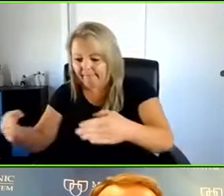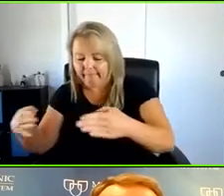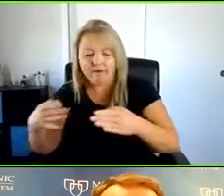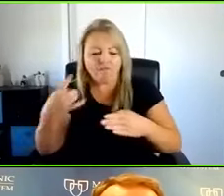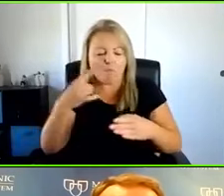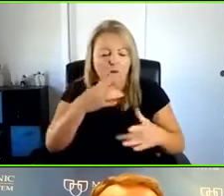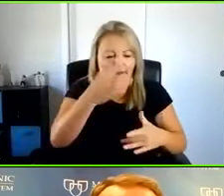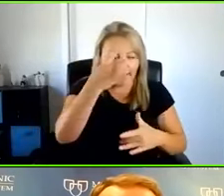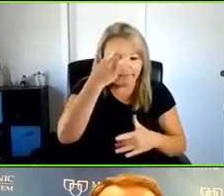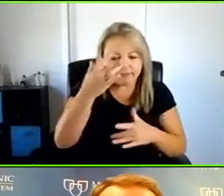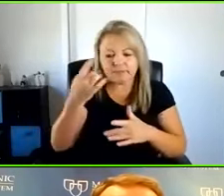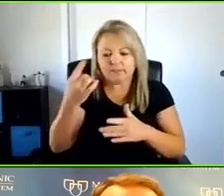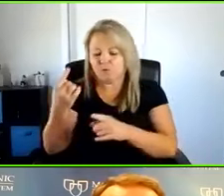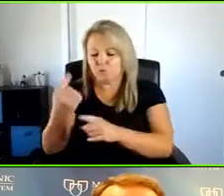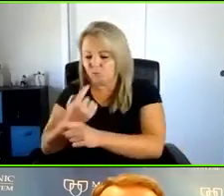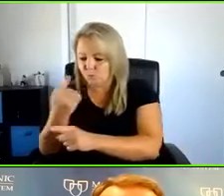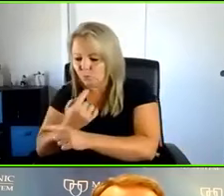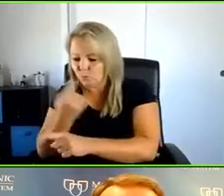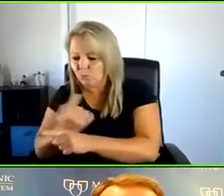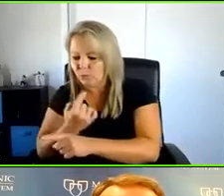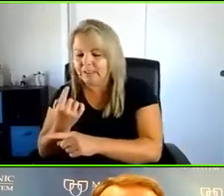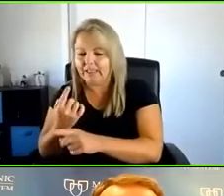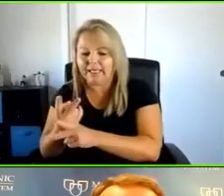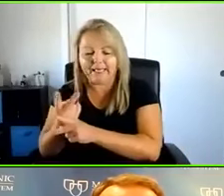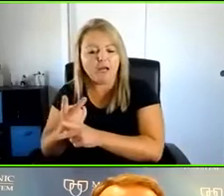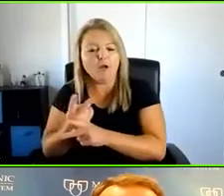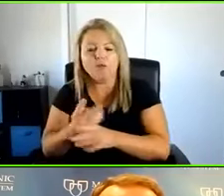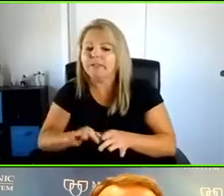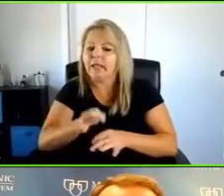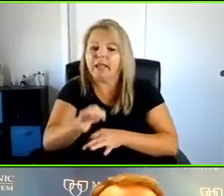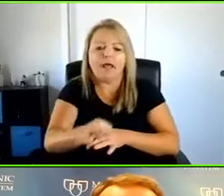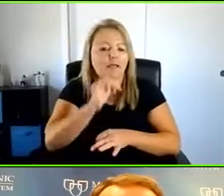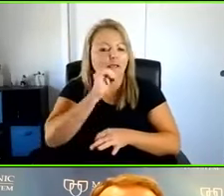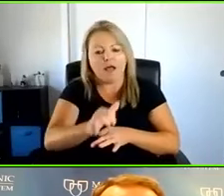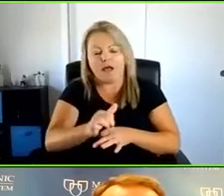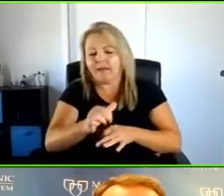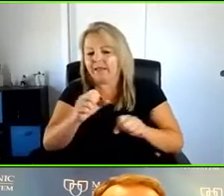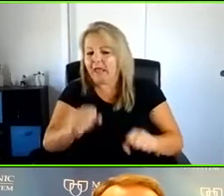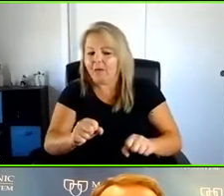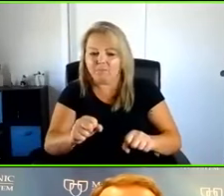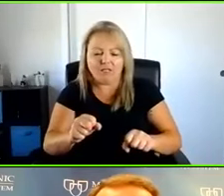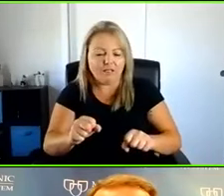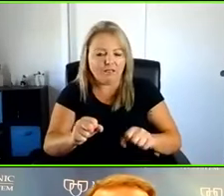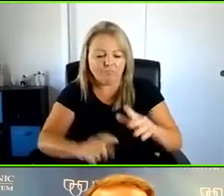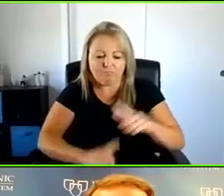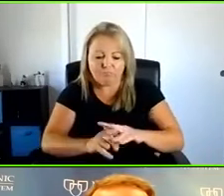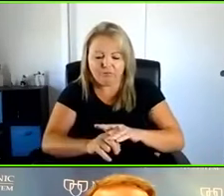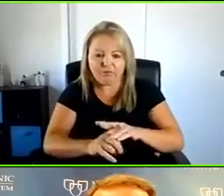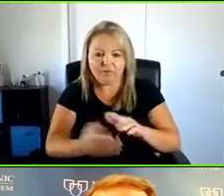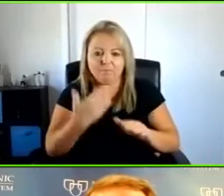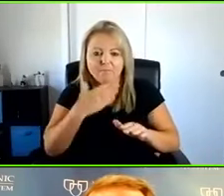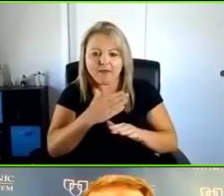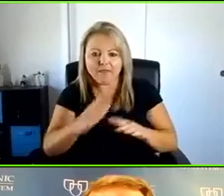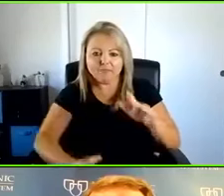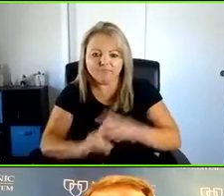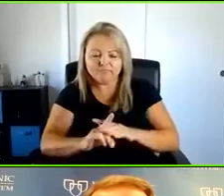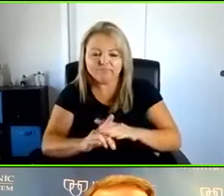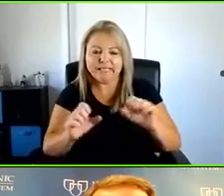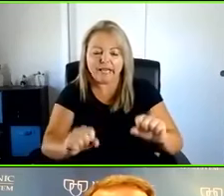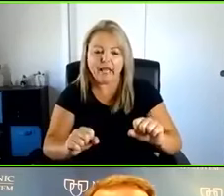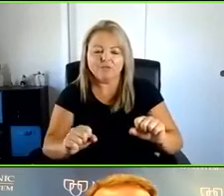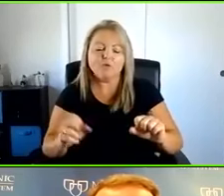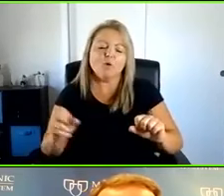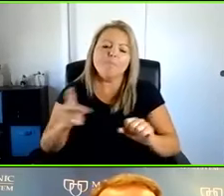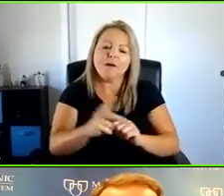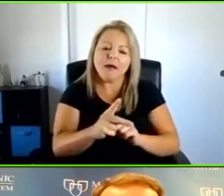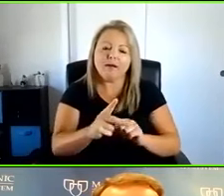illness and for routine medical care. Please don't delay that. There can be consequences from that. So I would go back to your routine when it comes to